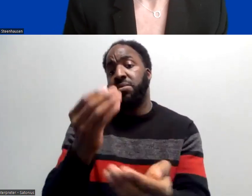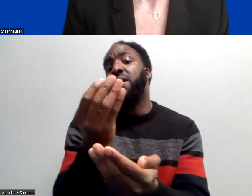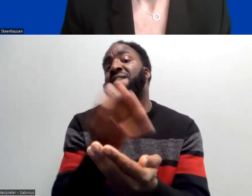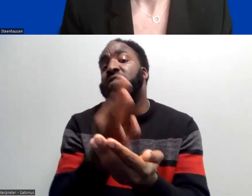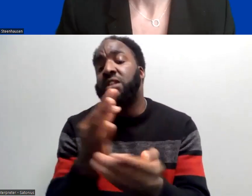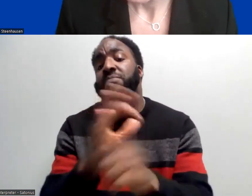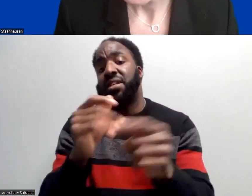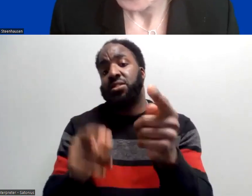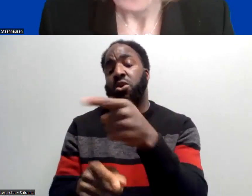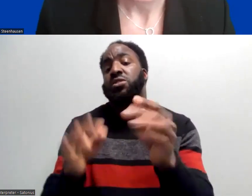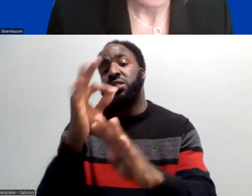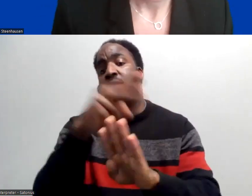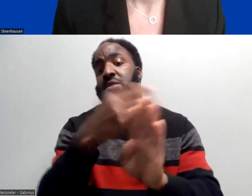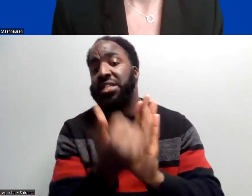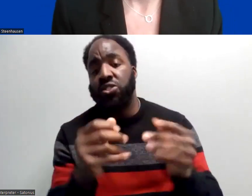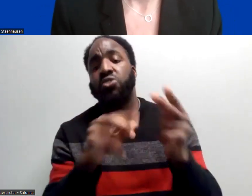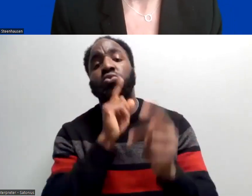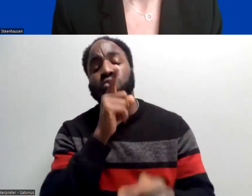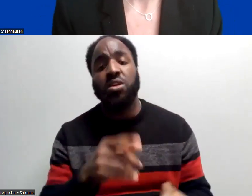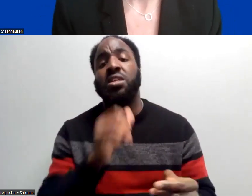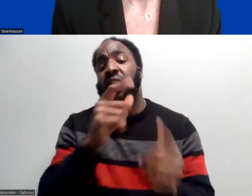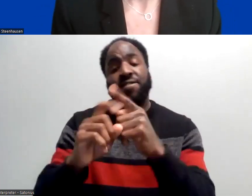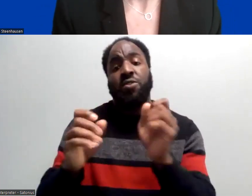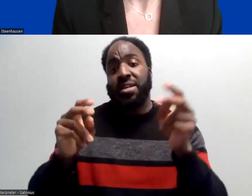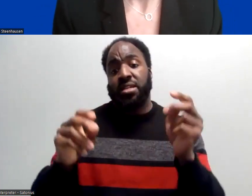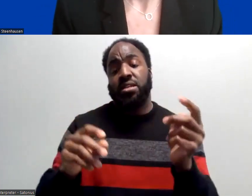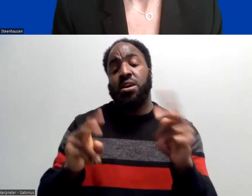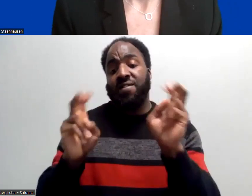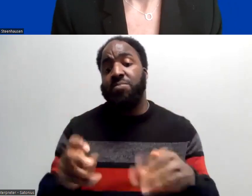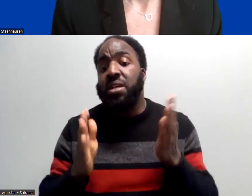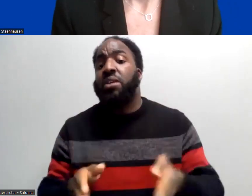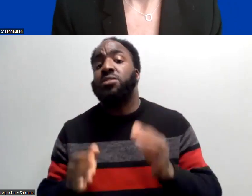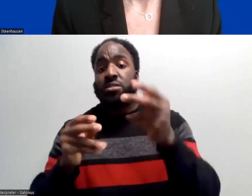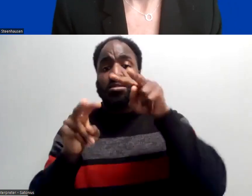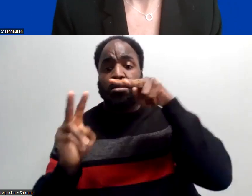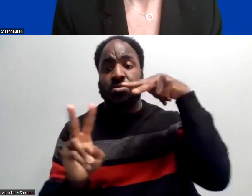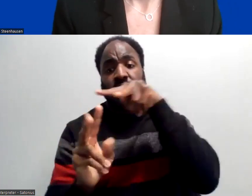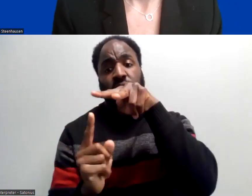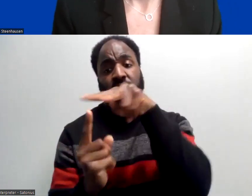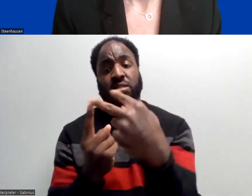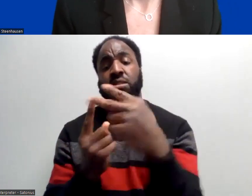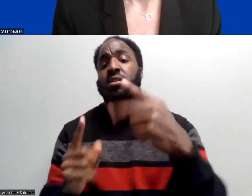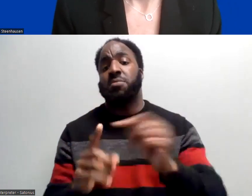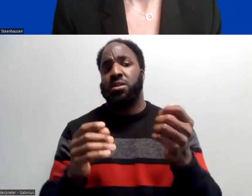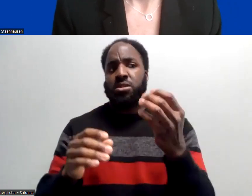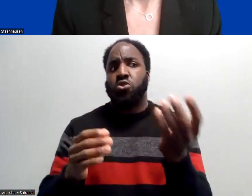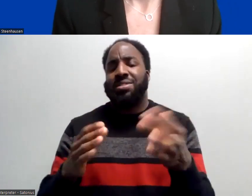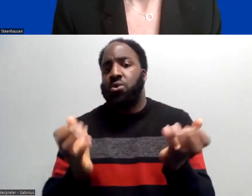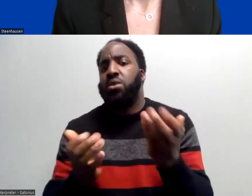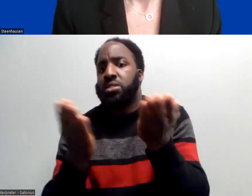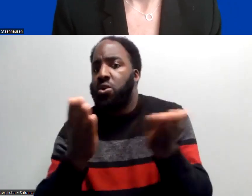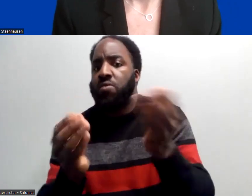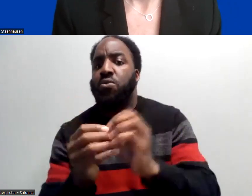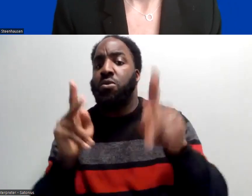of a analysis perspective, but as a let's open up more slots, let's get more people served, let's get more services out into homes